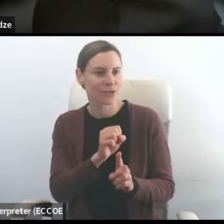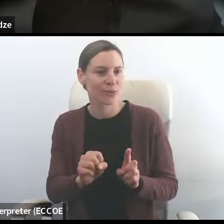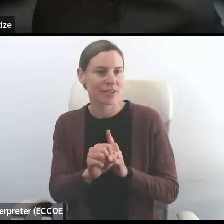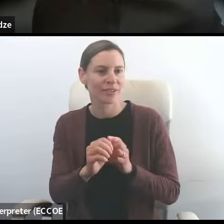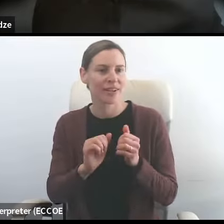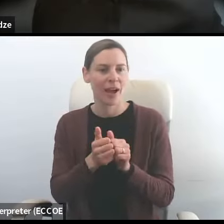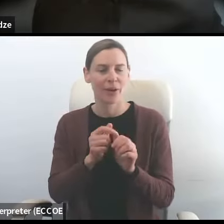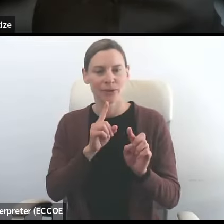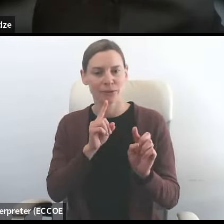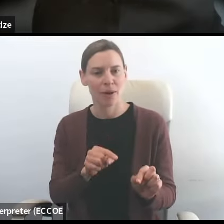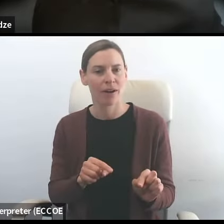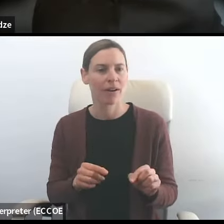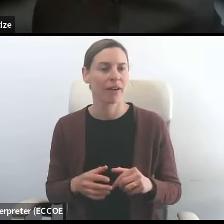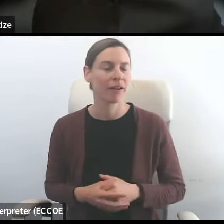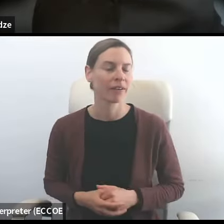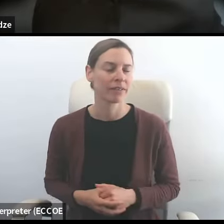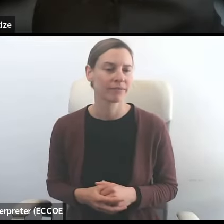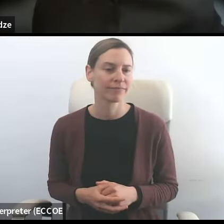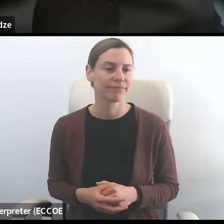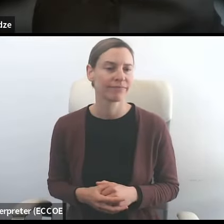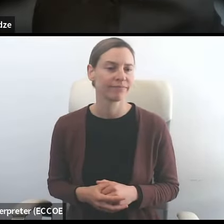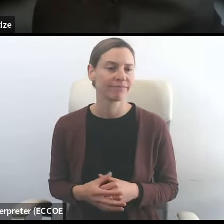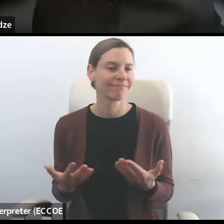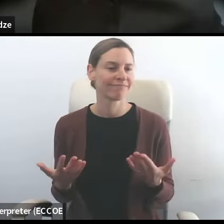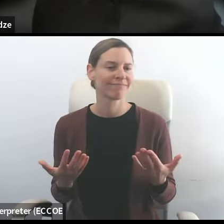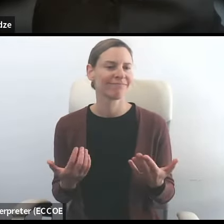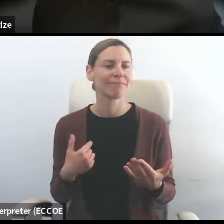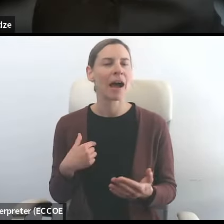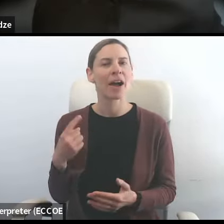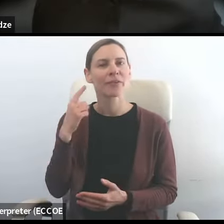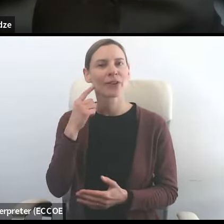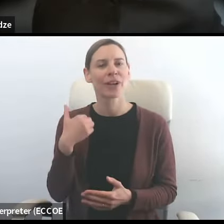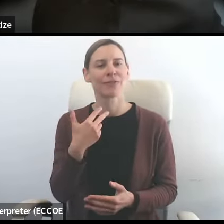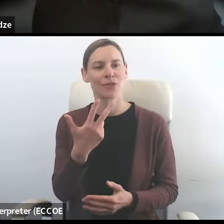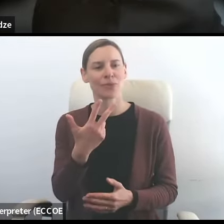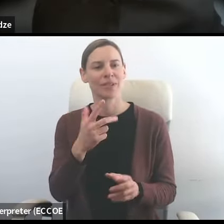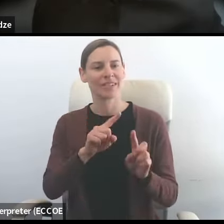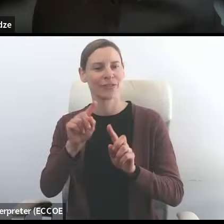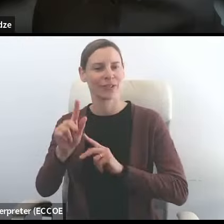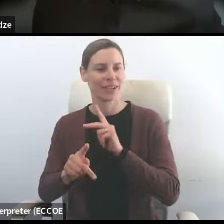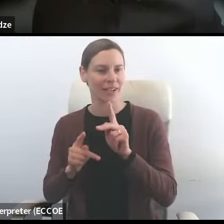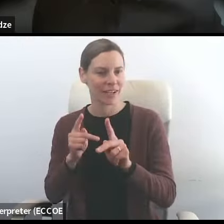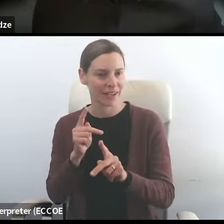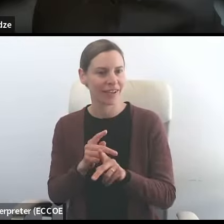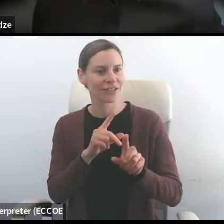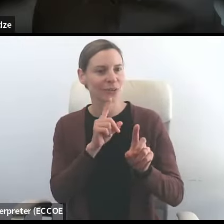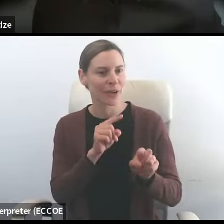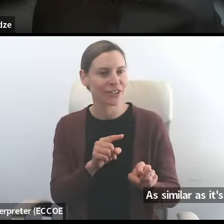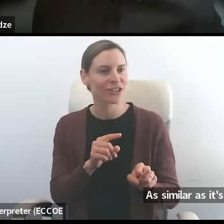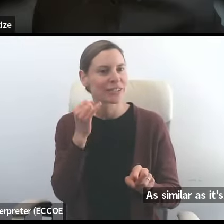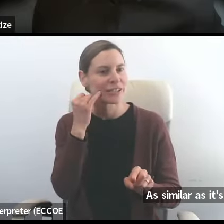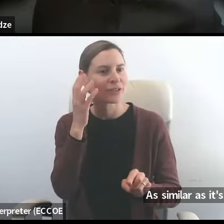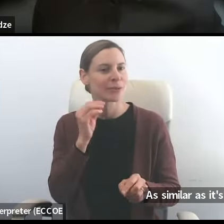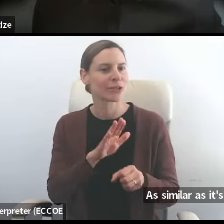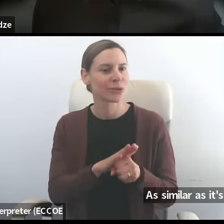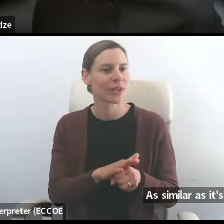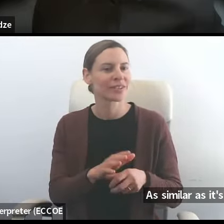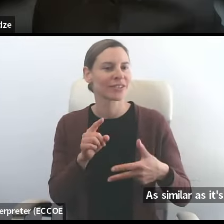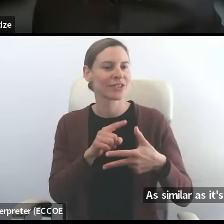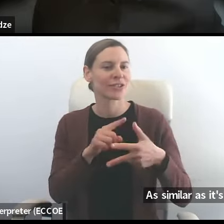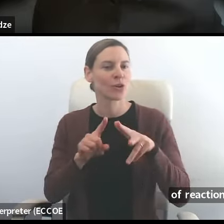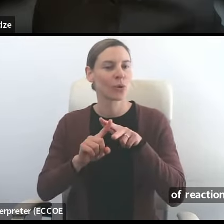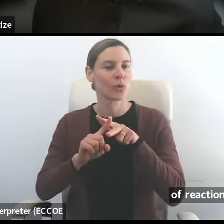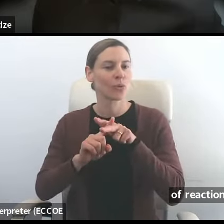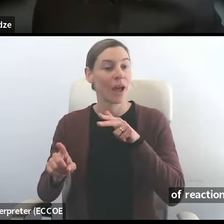It's told that there are three types of reaction and stress: run, freeze, fight. And I